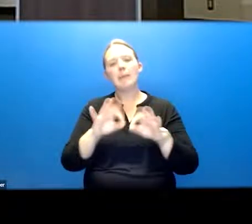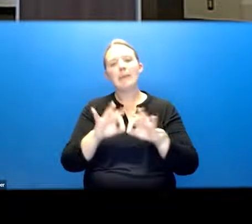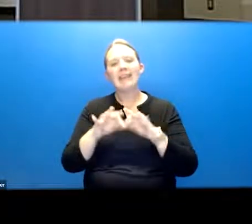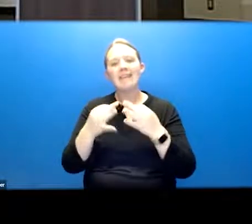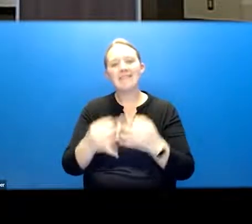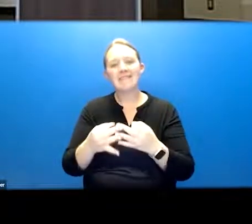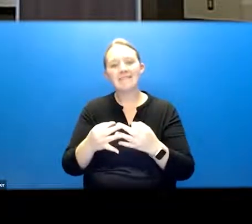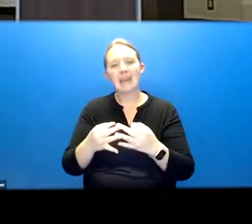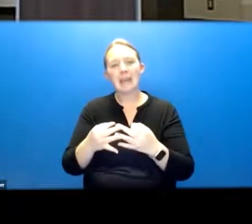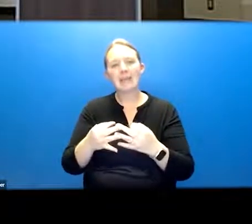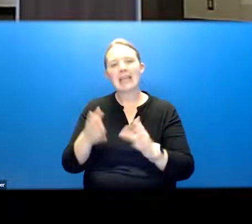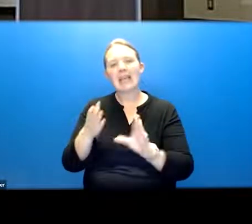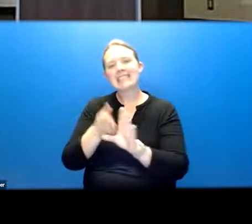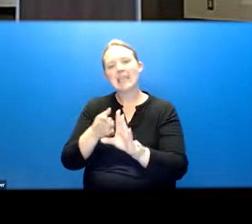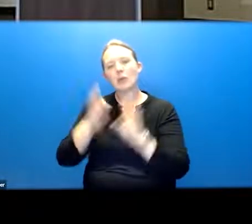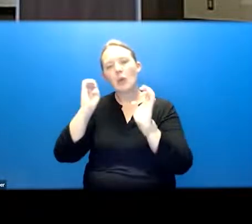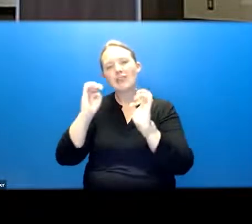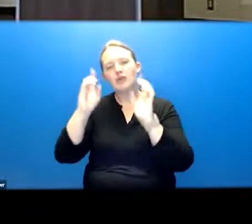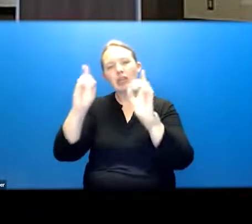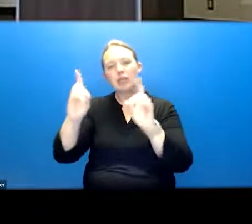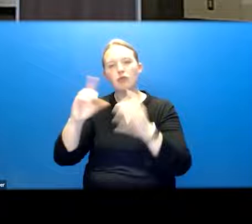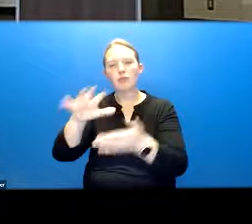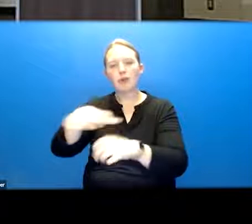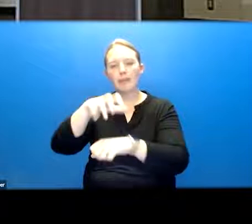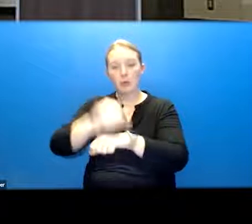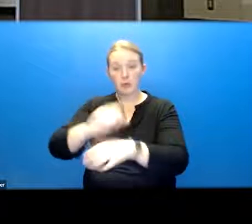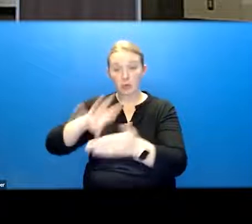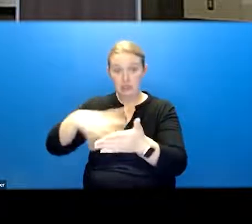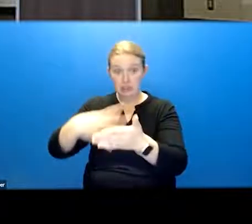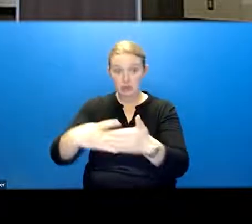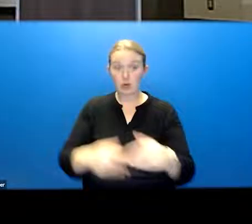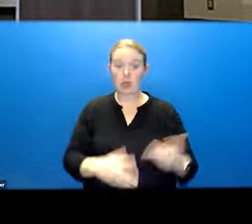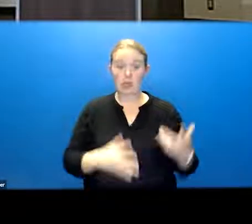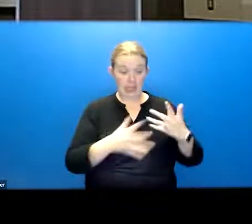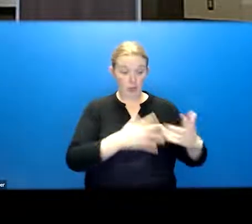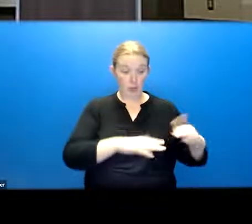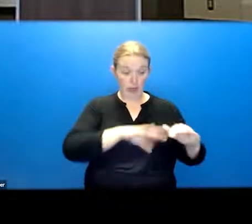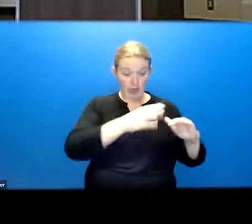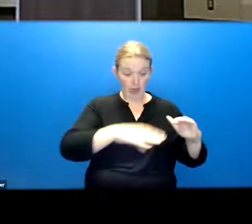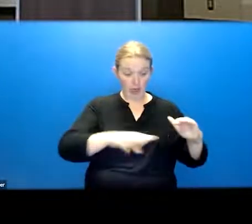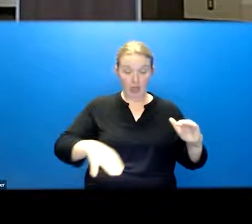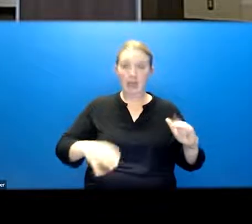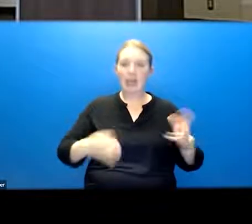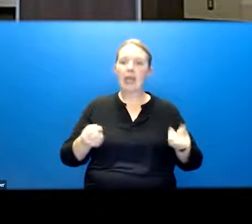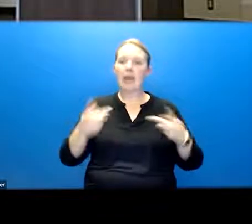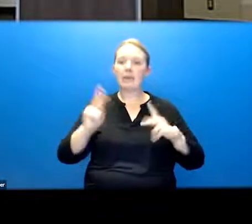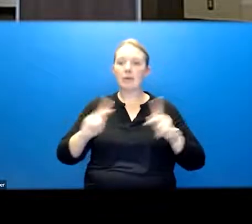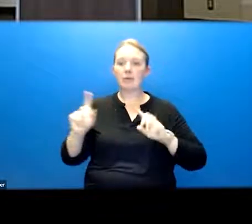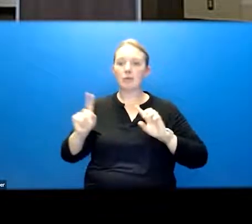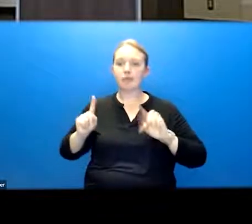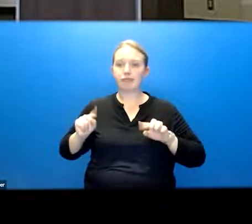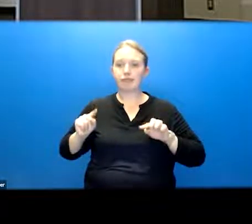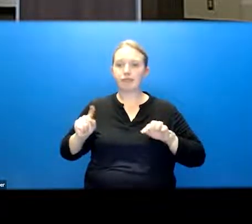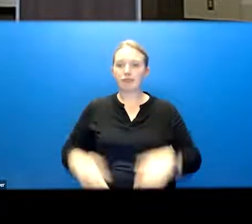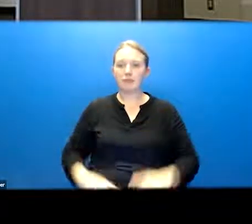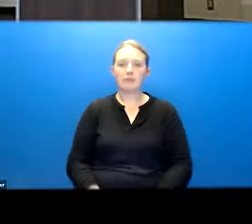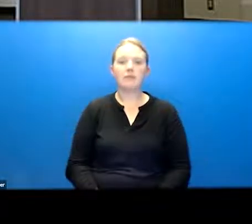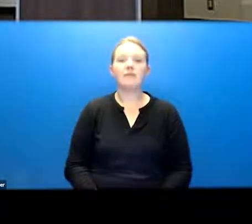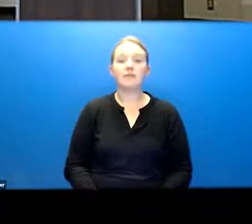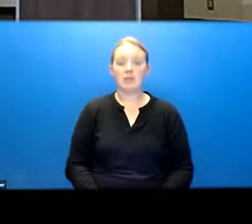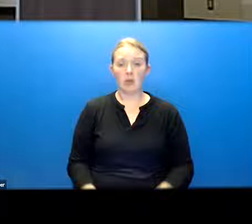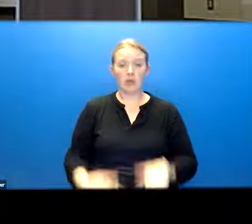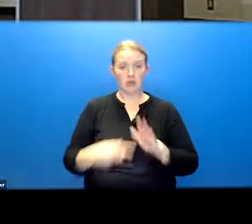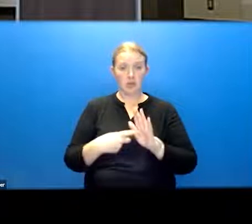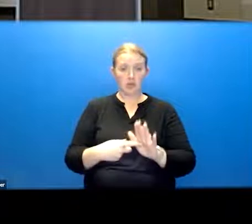psychoeducation appointments were scheduled. And of those, the gray line is how many of those were attended. And so what this really is showing us